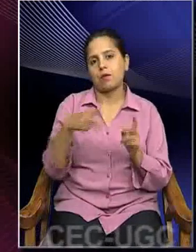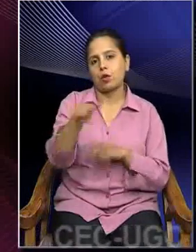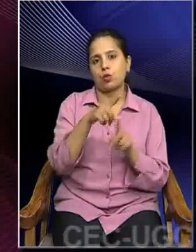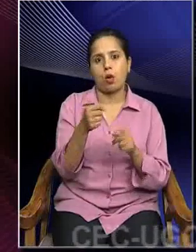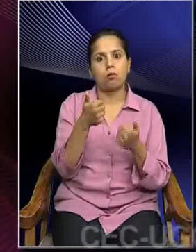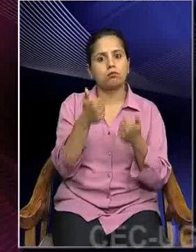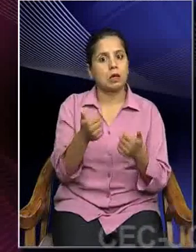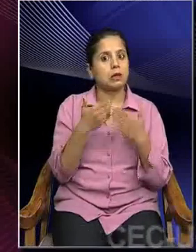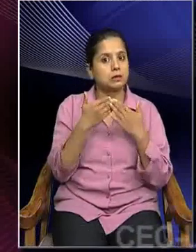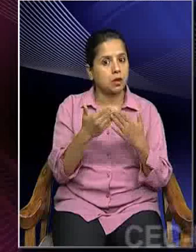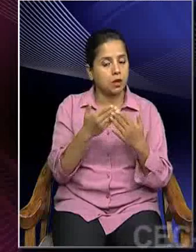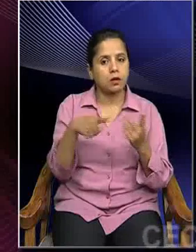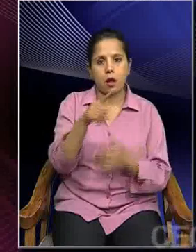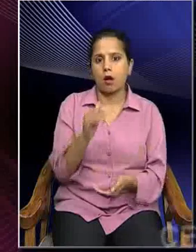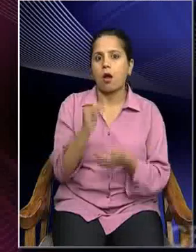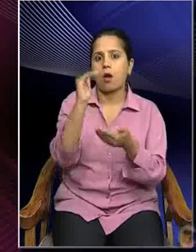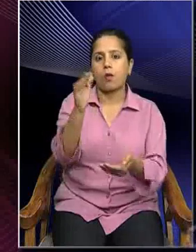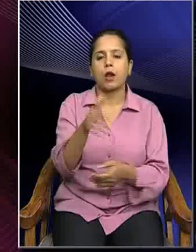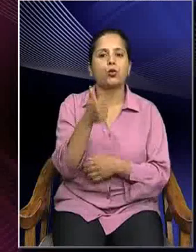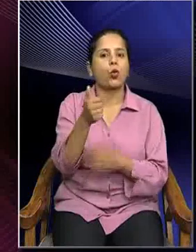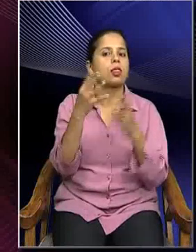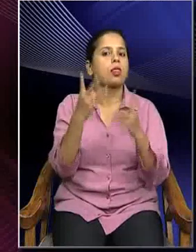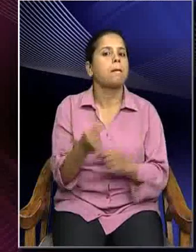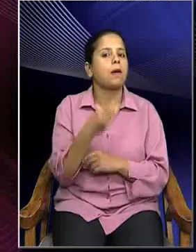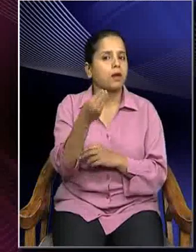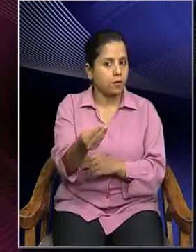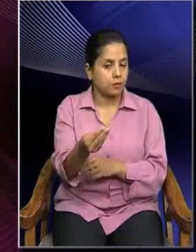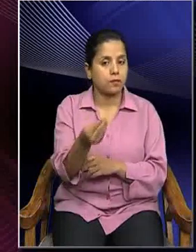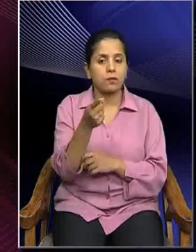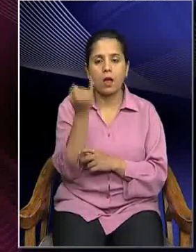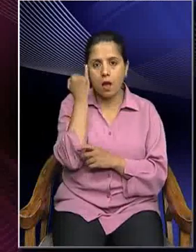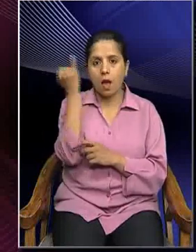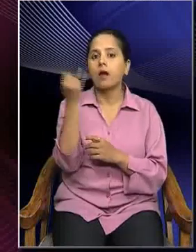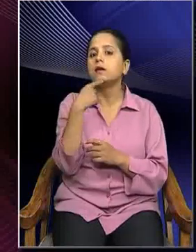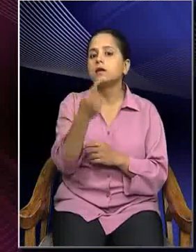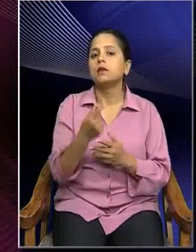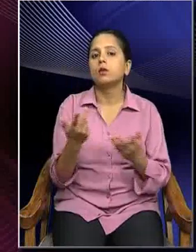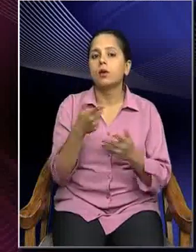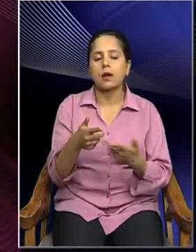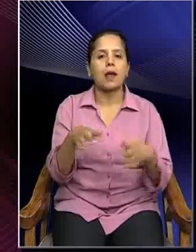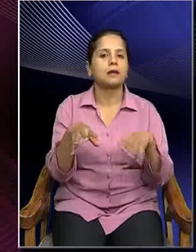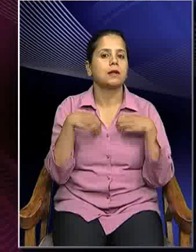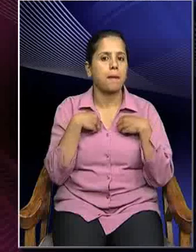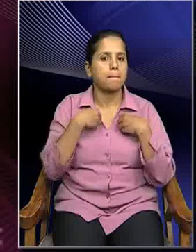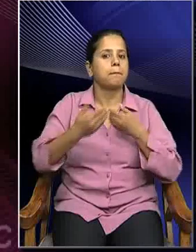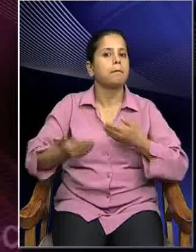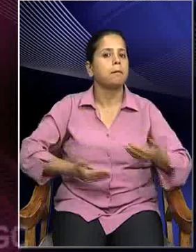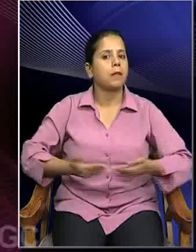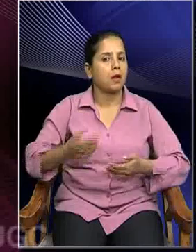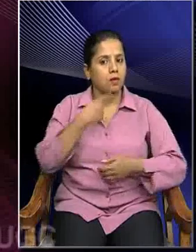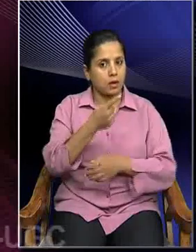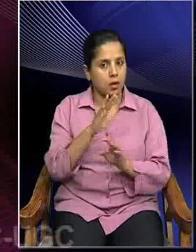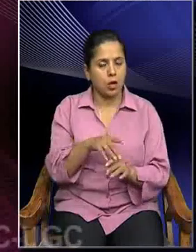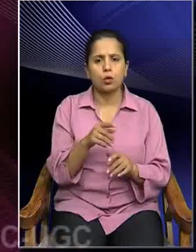your study, you are awarded good grades. So the idea is that the accepted behavior is to